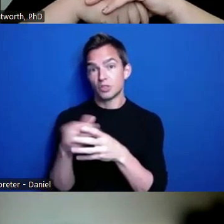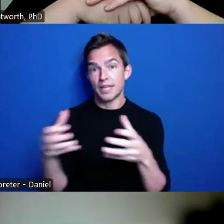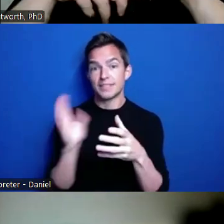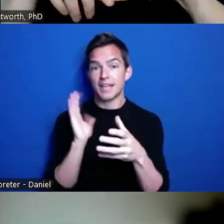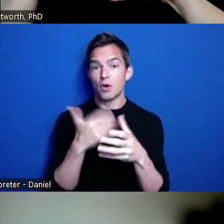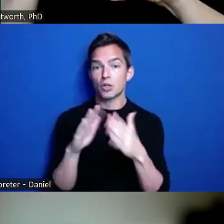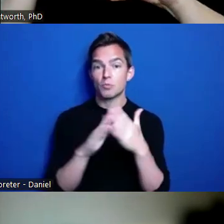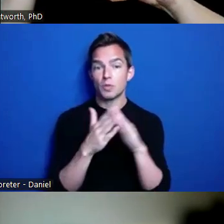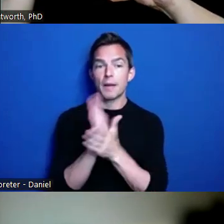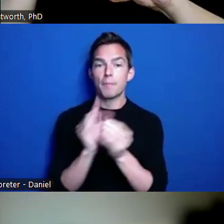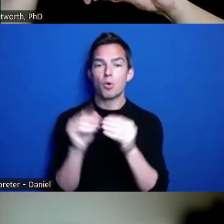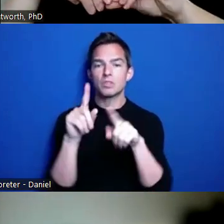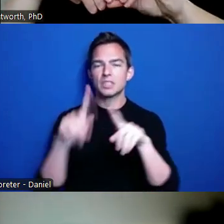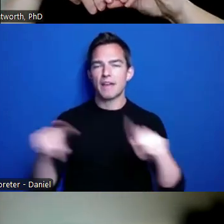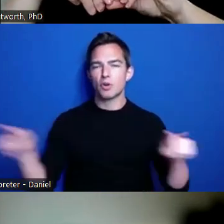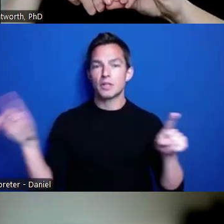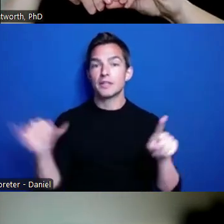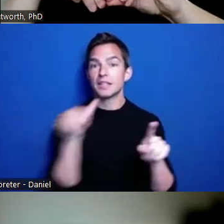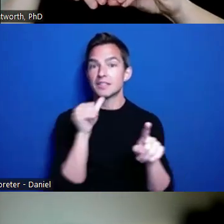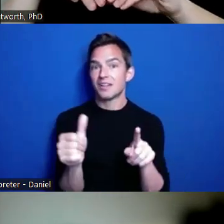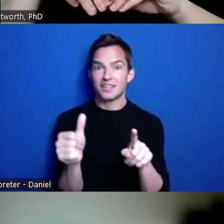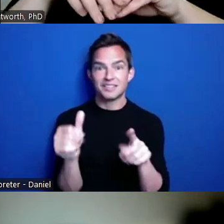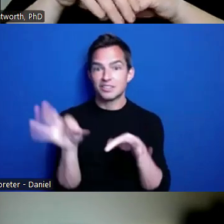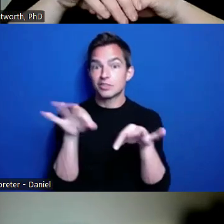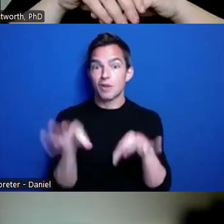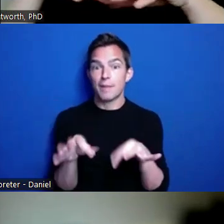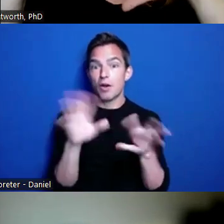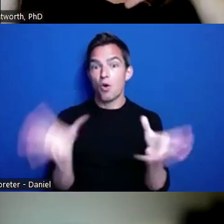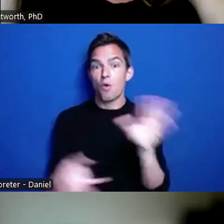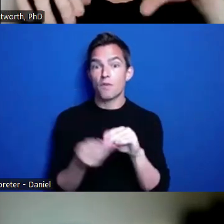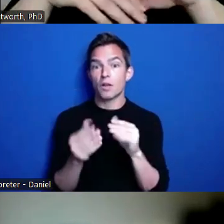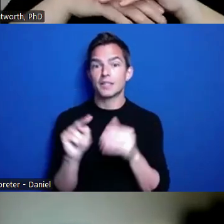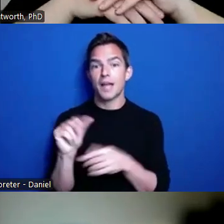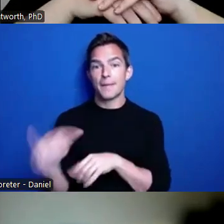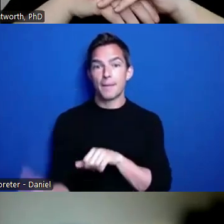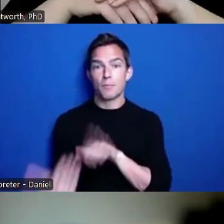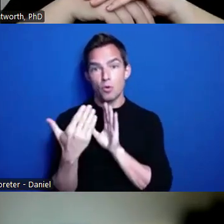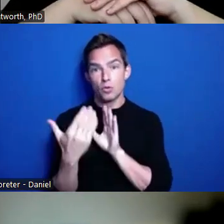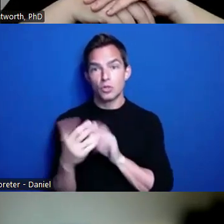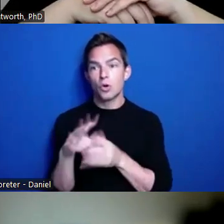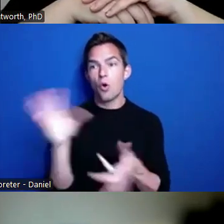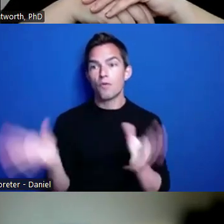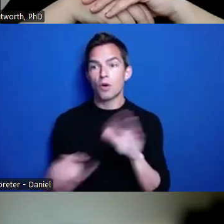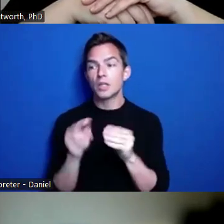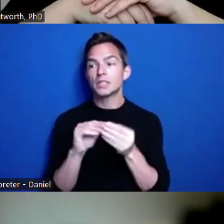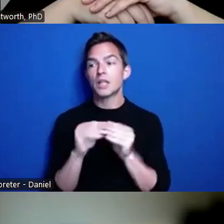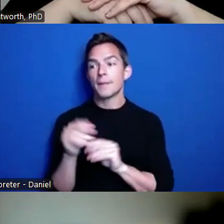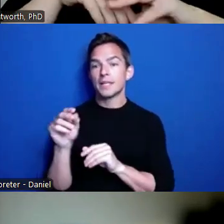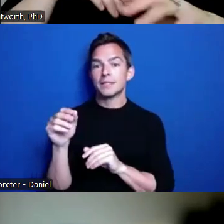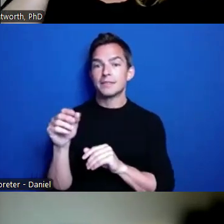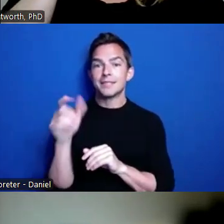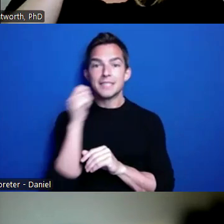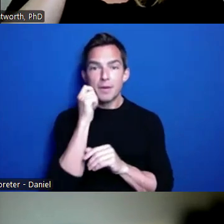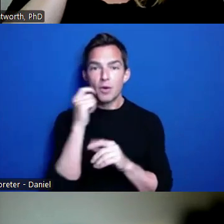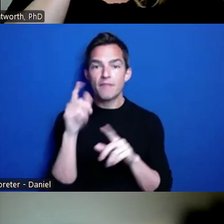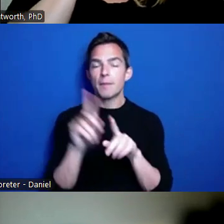communities. Now I realize that is not at all describing our overall NAMI approach, our overall NAMI demographics, but just wanted to give some information